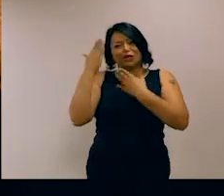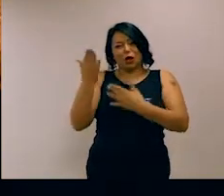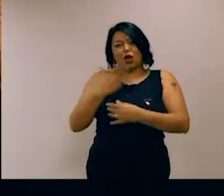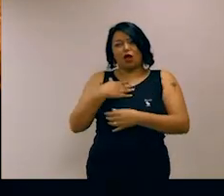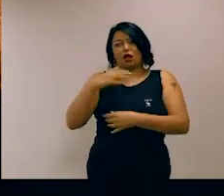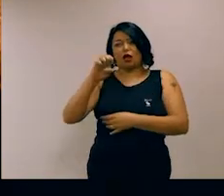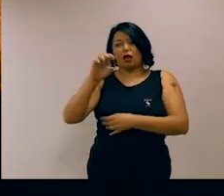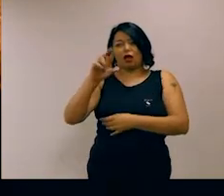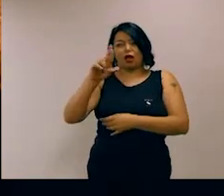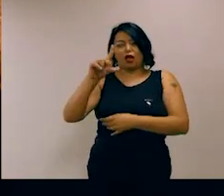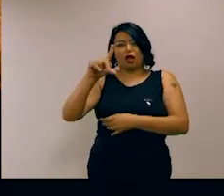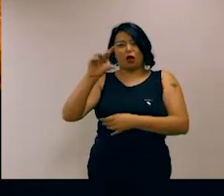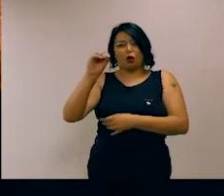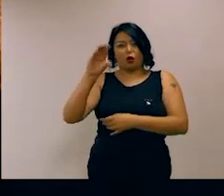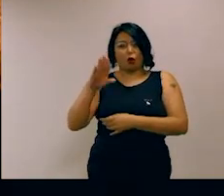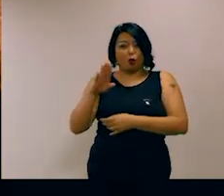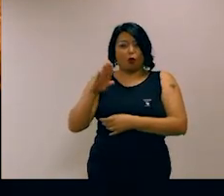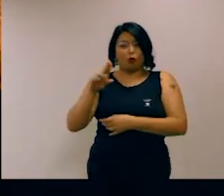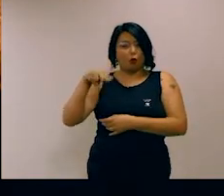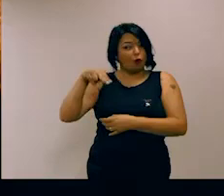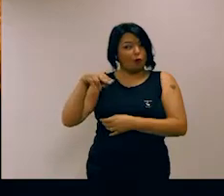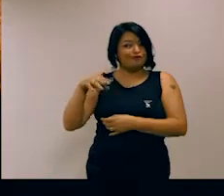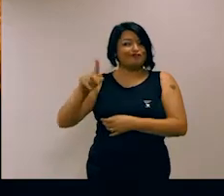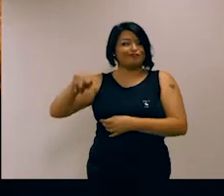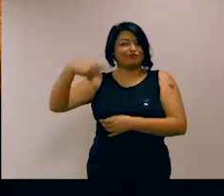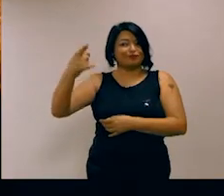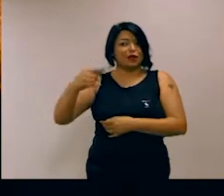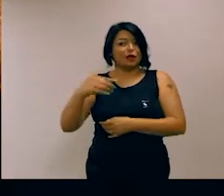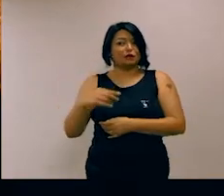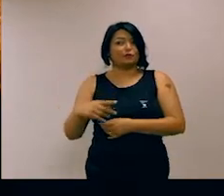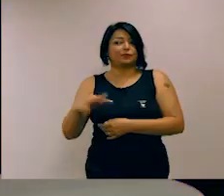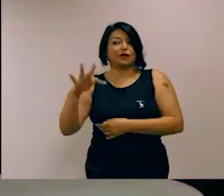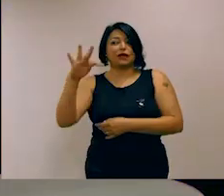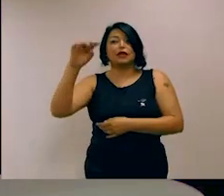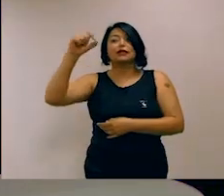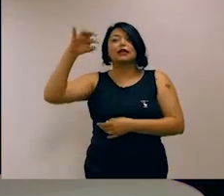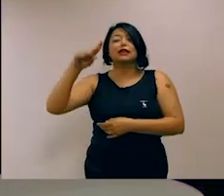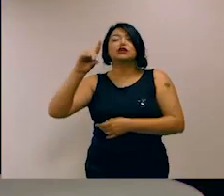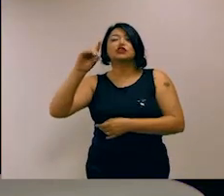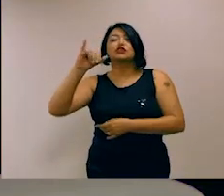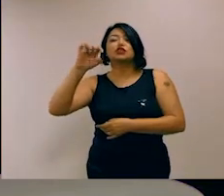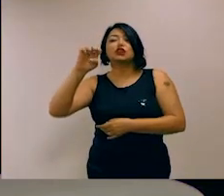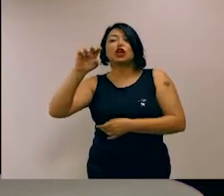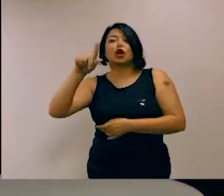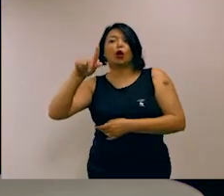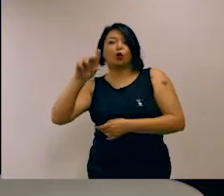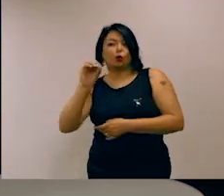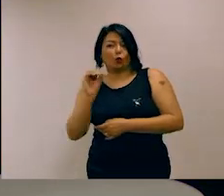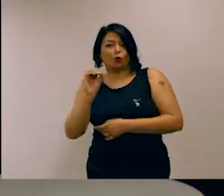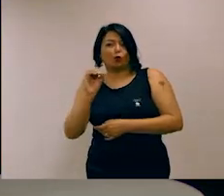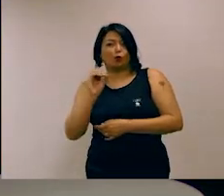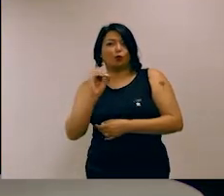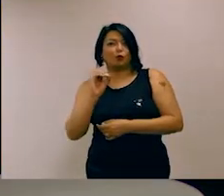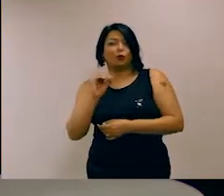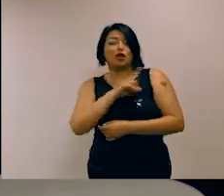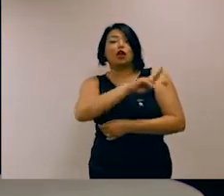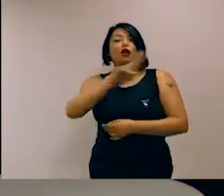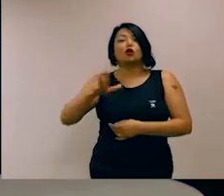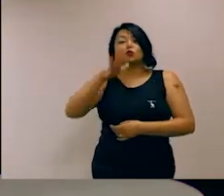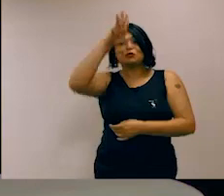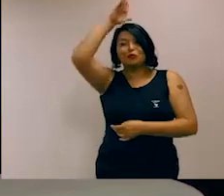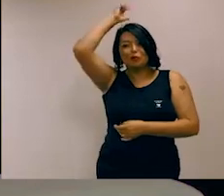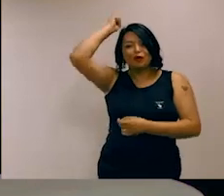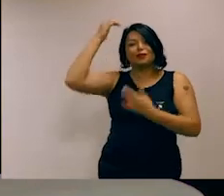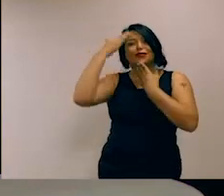here. My name is Colonel Botelho, and here is Diego. Lieutenant is going to give his presentation after me.